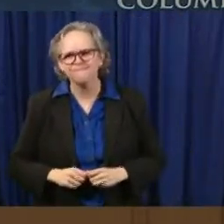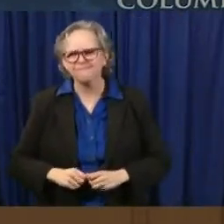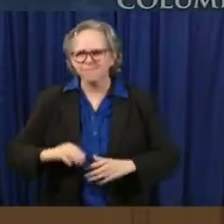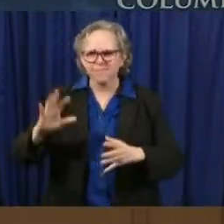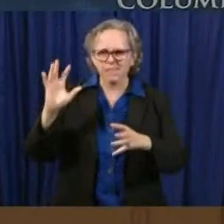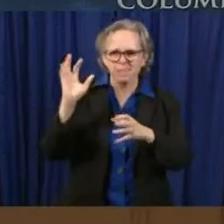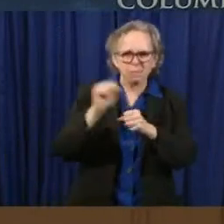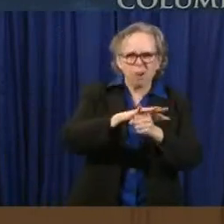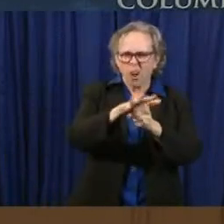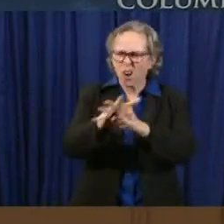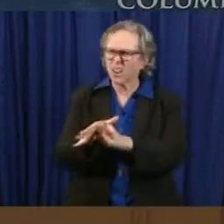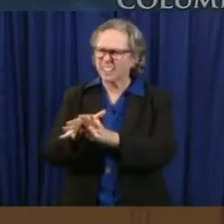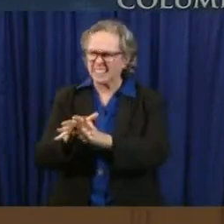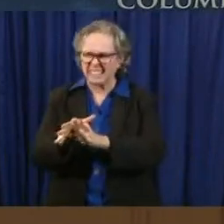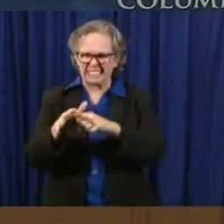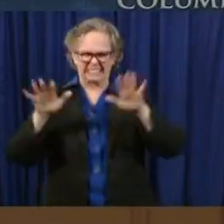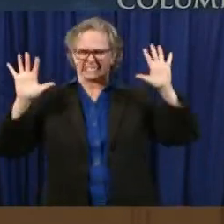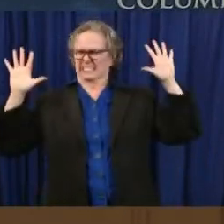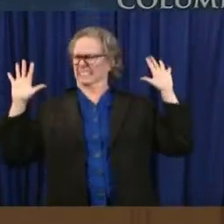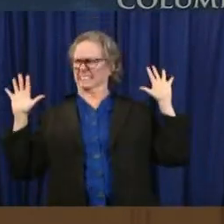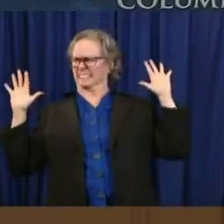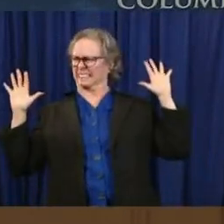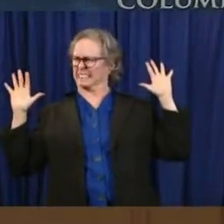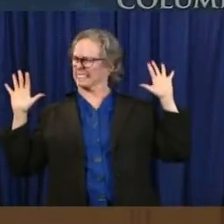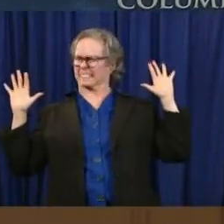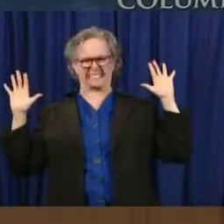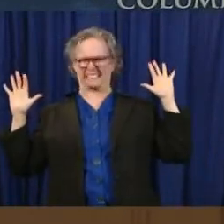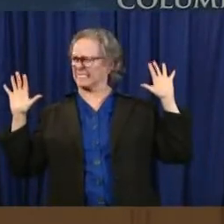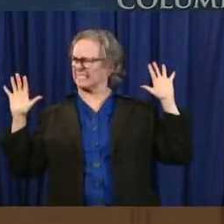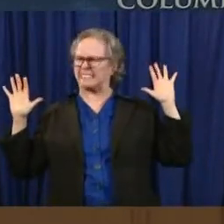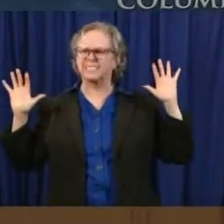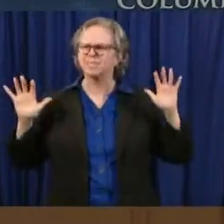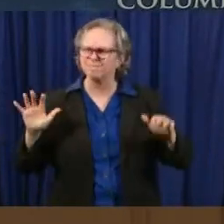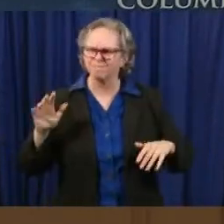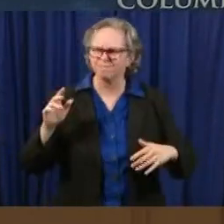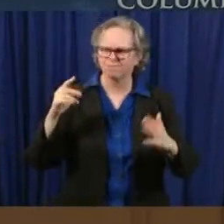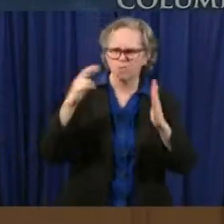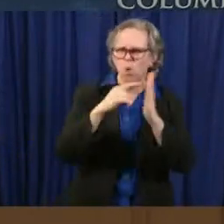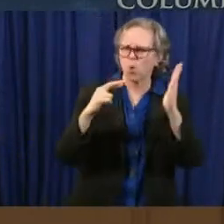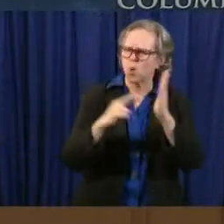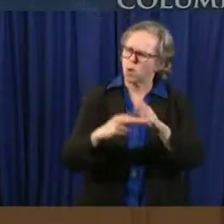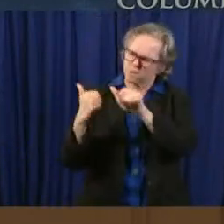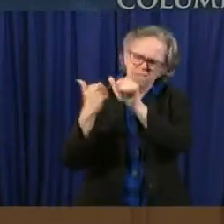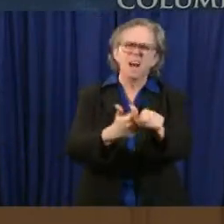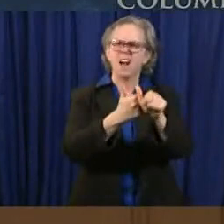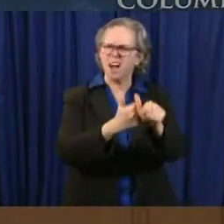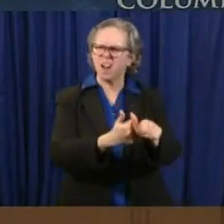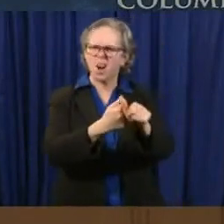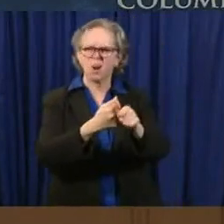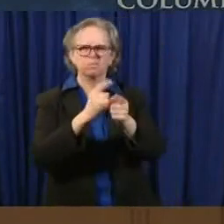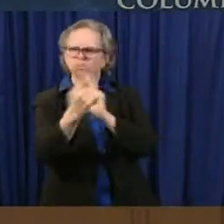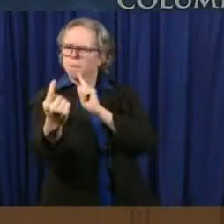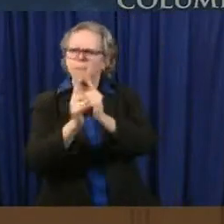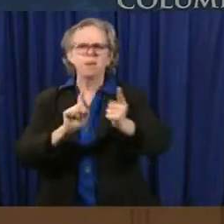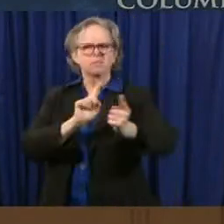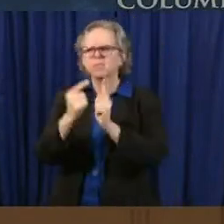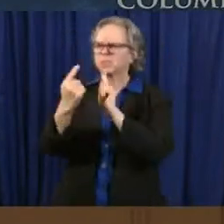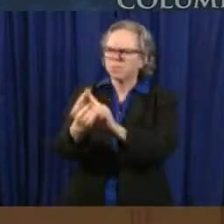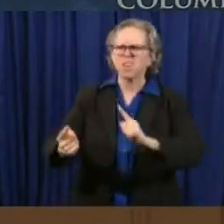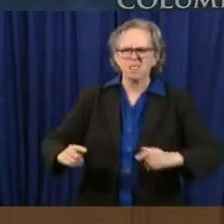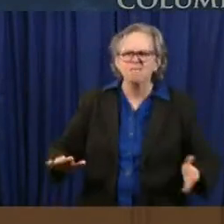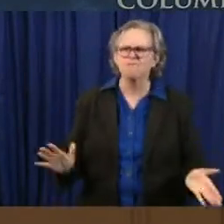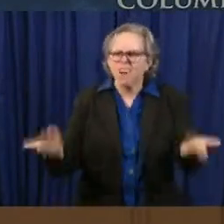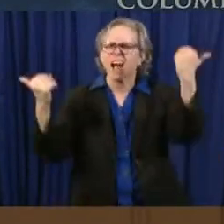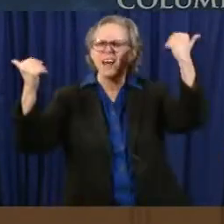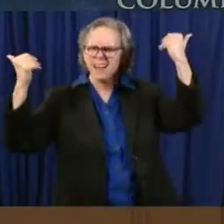When it comes to Corona, don't take a chance. Let's follow the rules and social distance. We